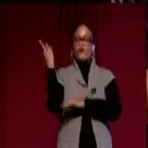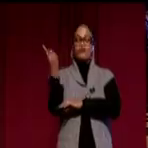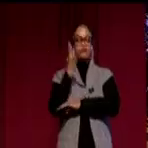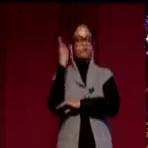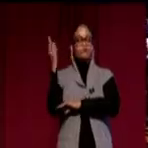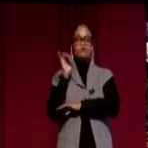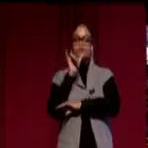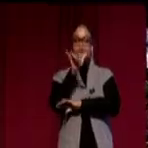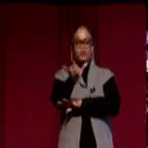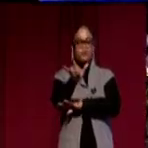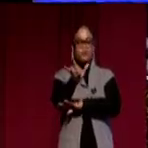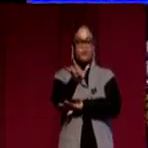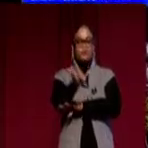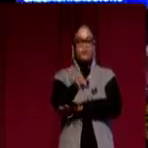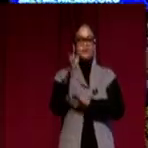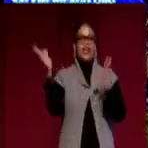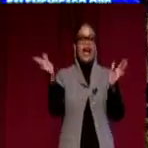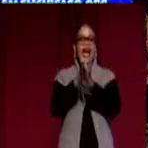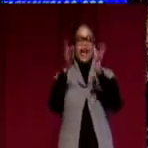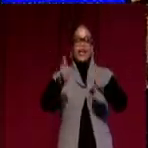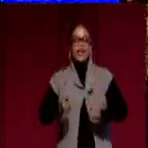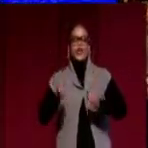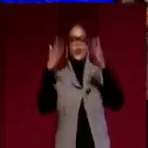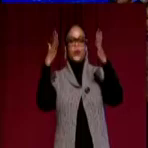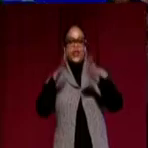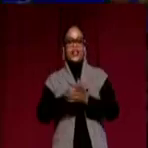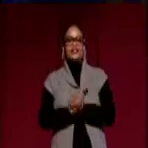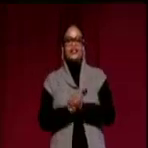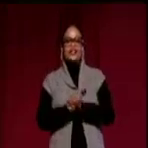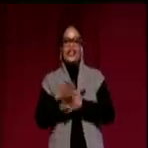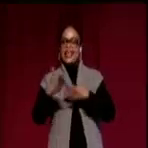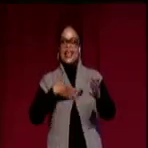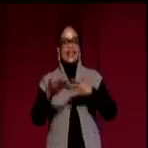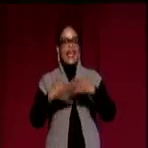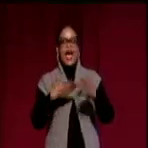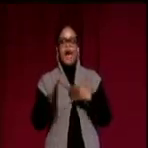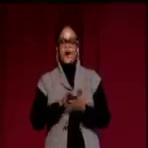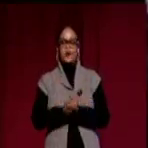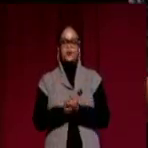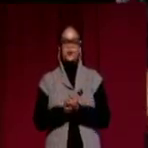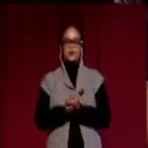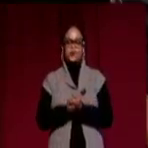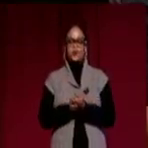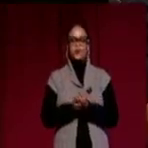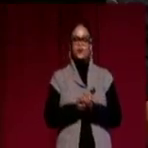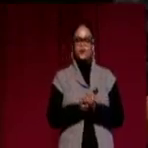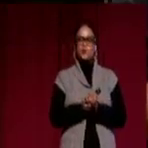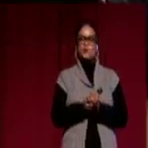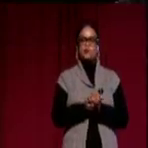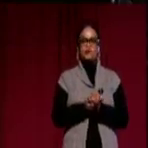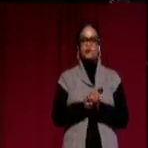always stand. Hallelujah. Anyhow,